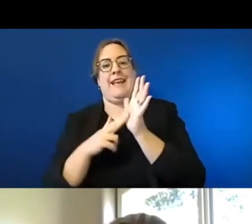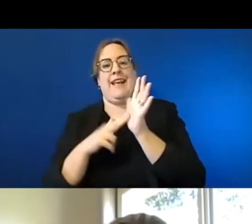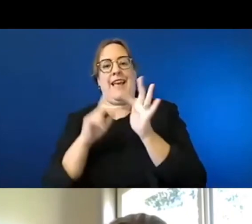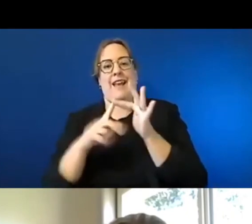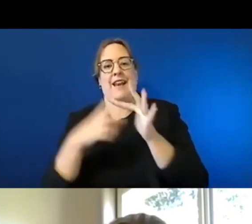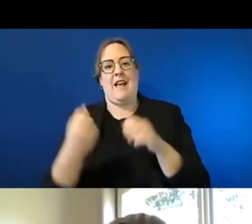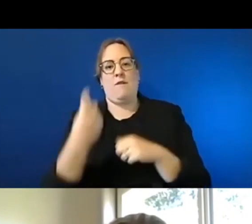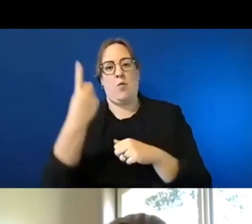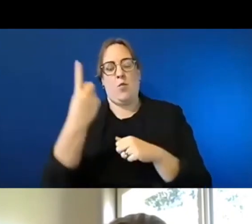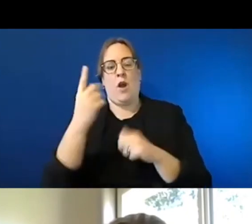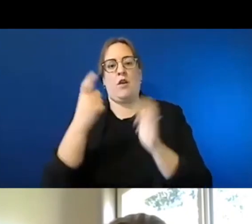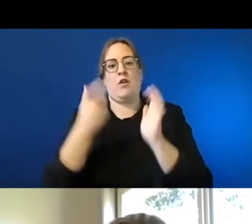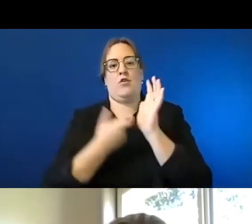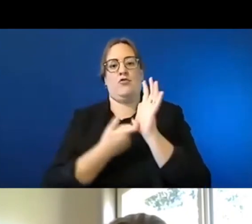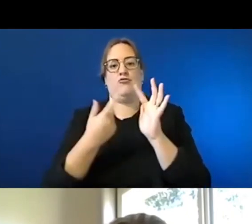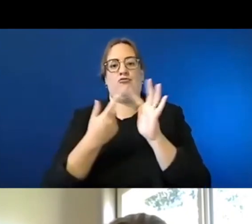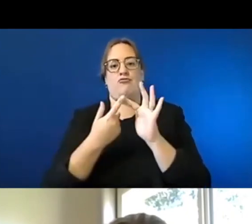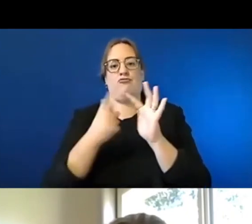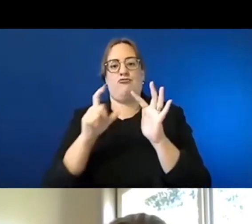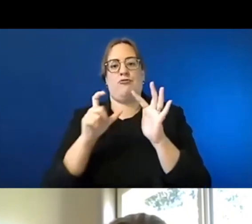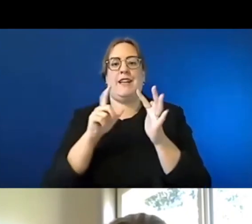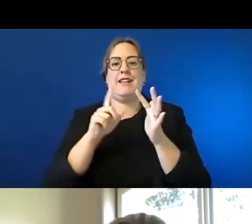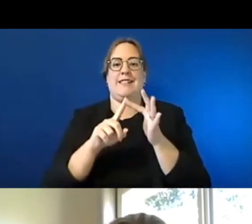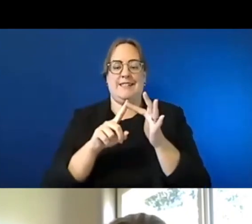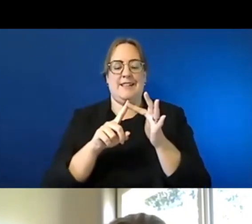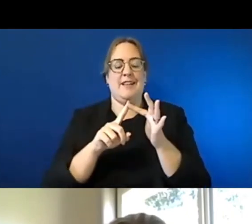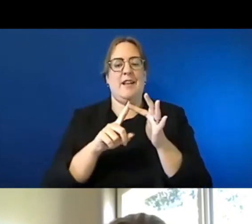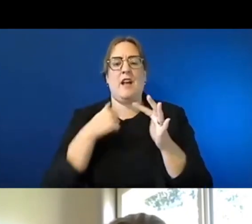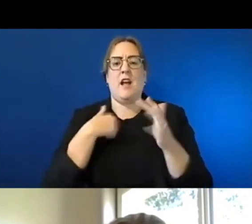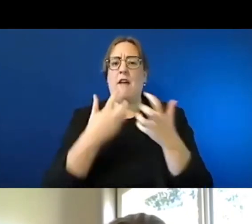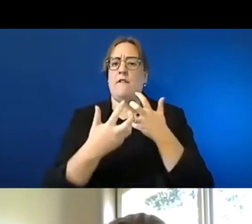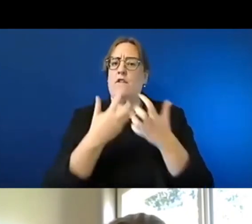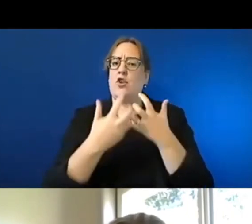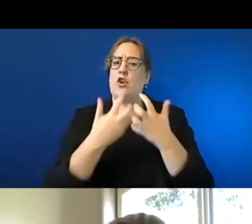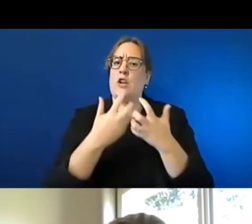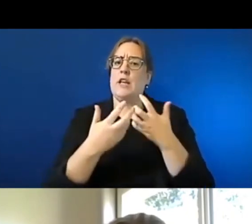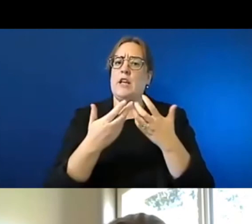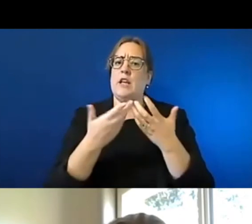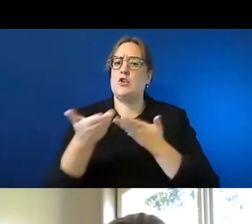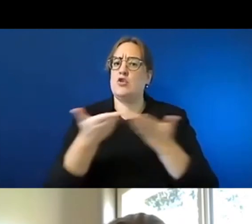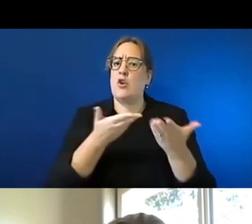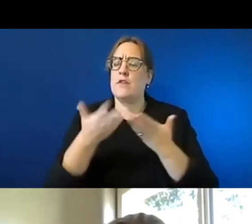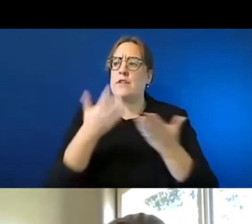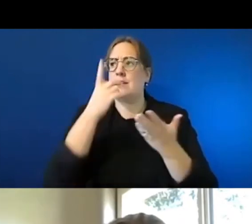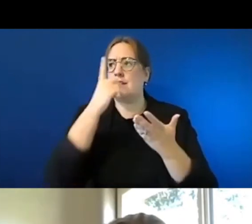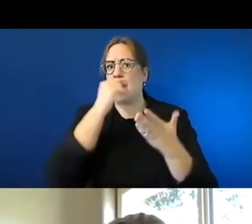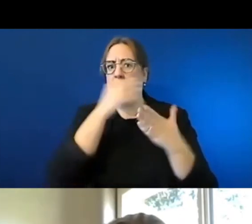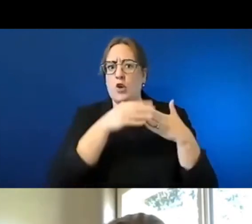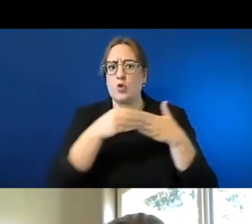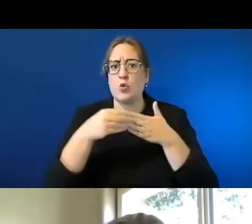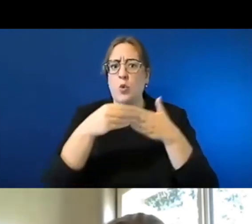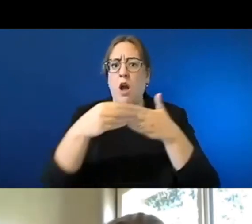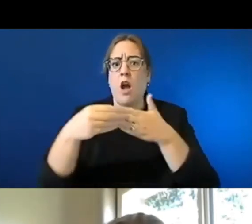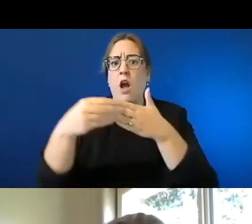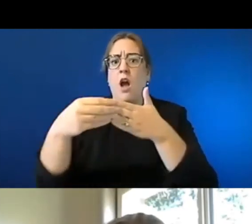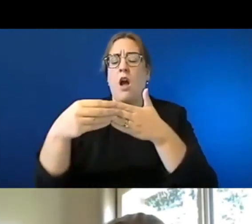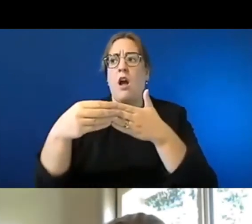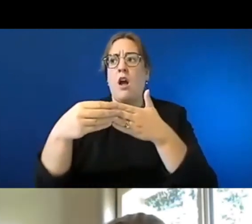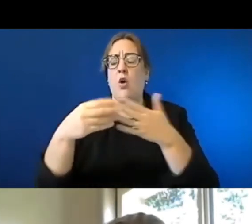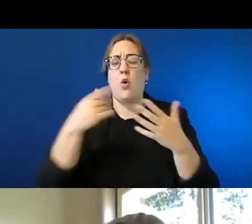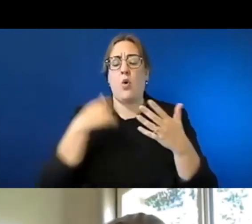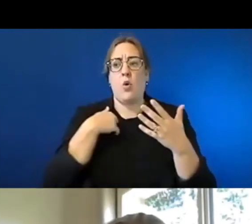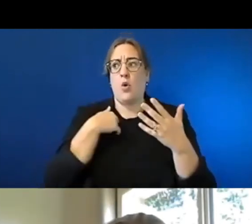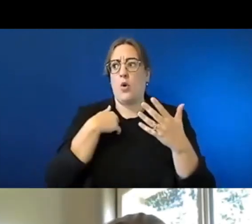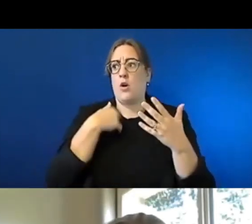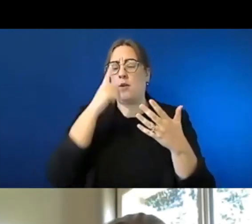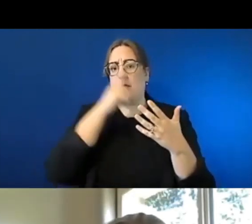Reese. Do uni services run tours of services, or have students from uni or TAFE with disabilities to